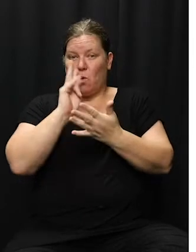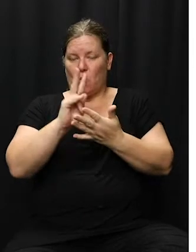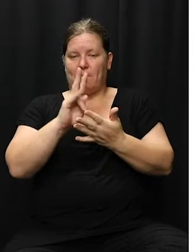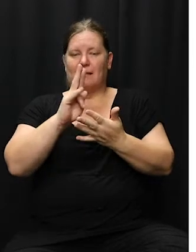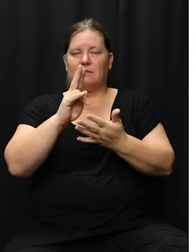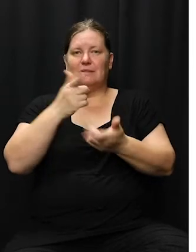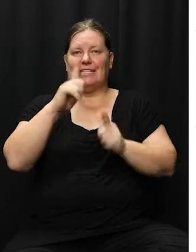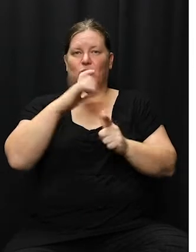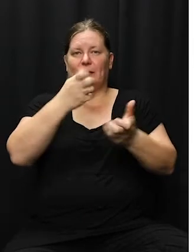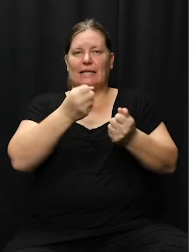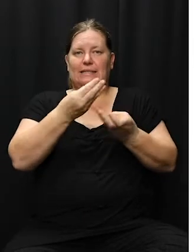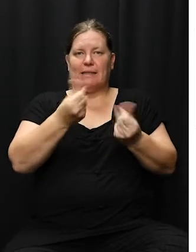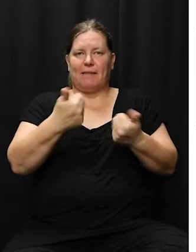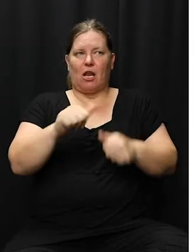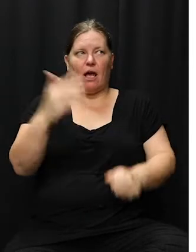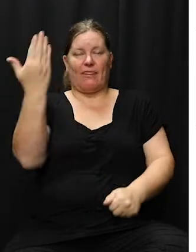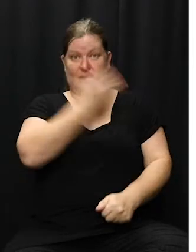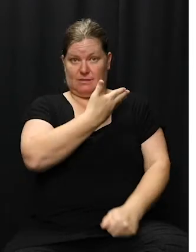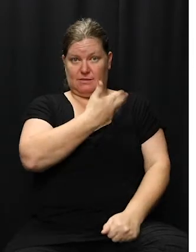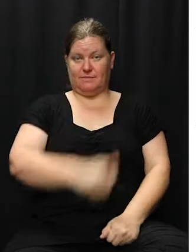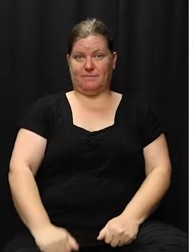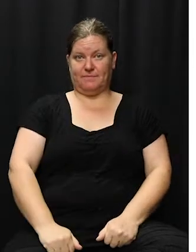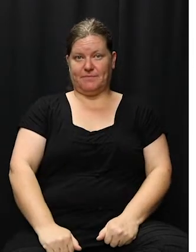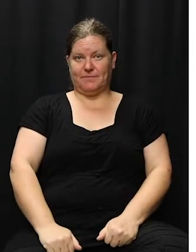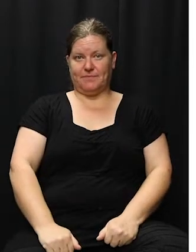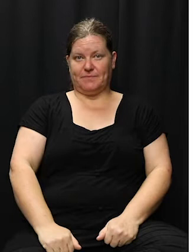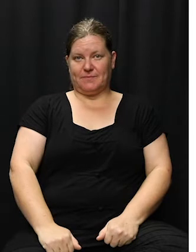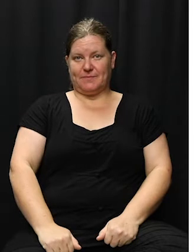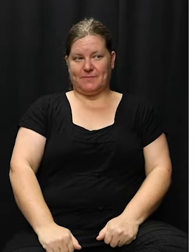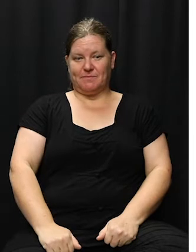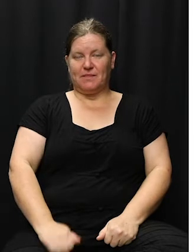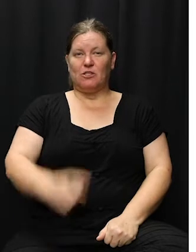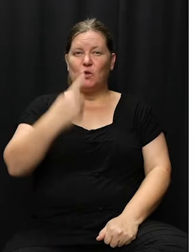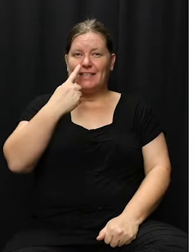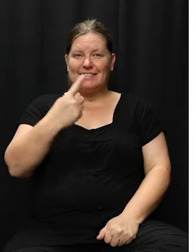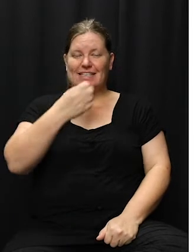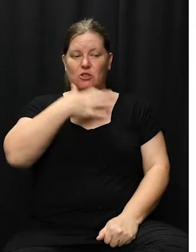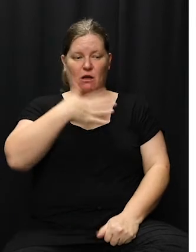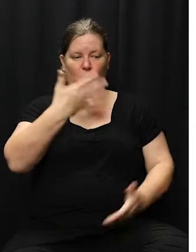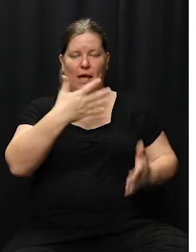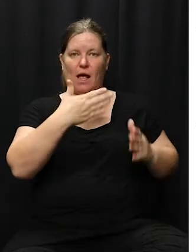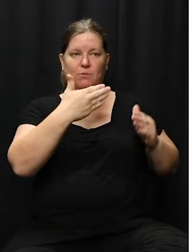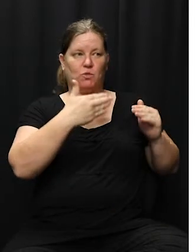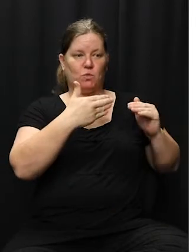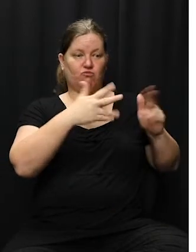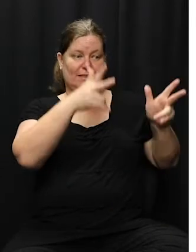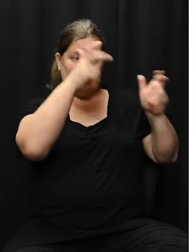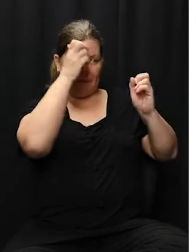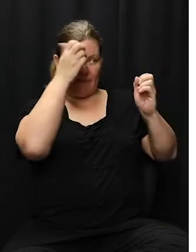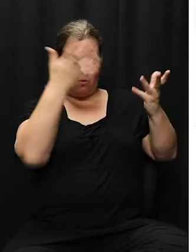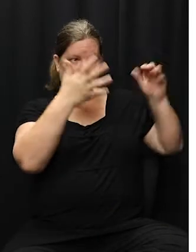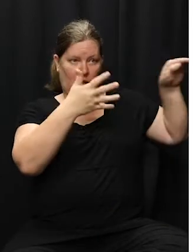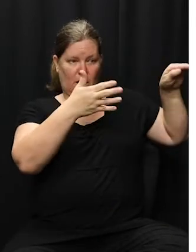I don't actually know how it's going to look, but the teachers are going to get something like this. So you can see that where the child's up to receptively and where they're